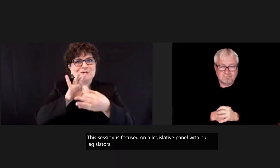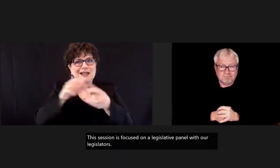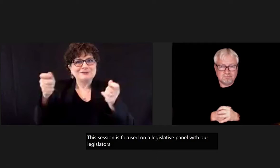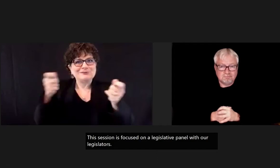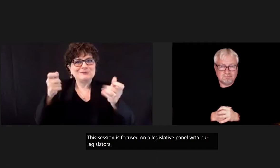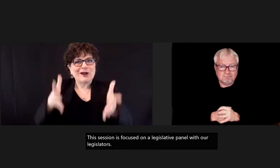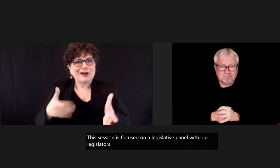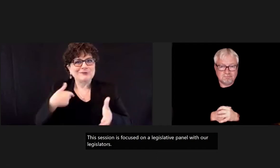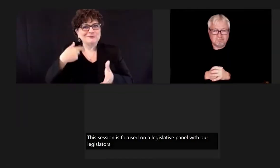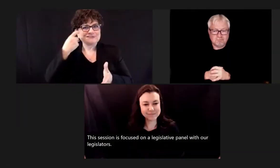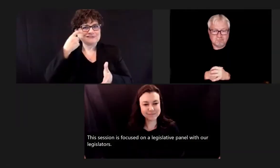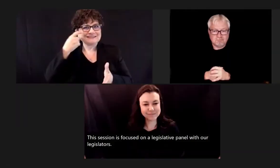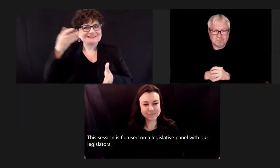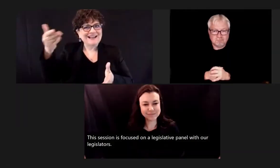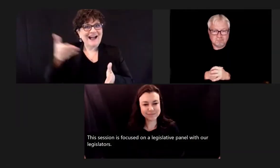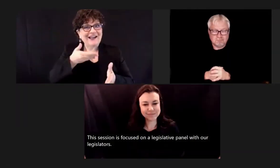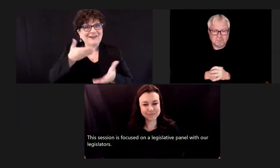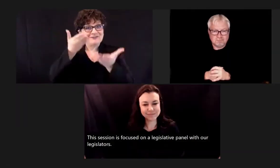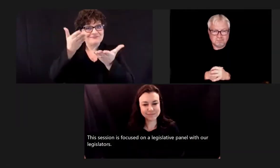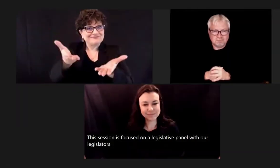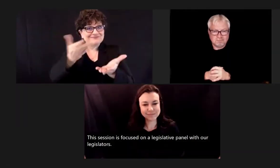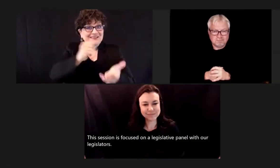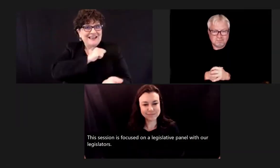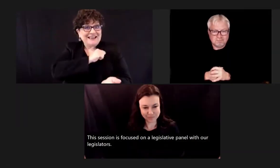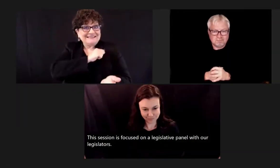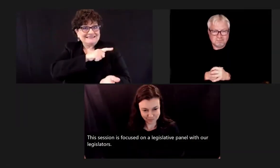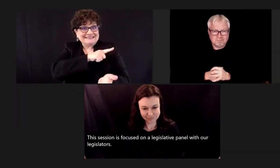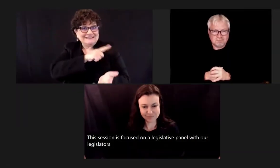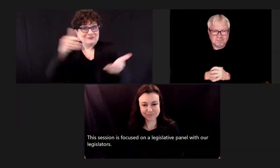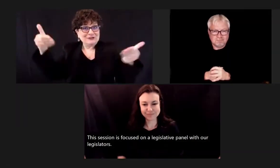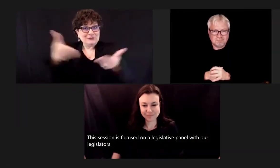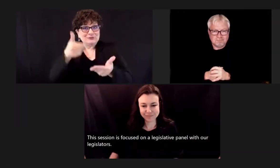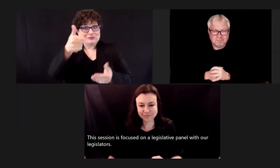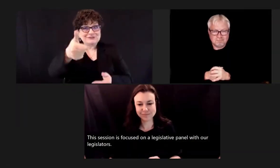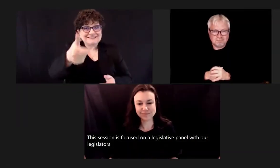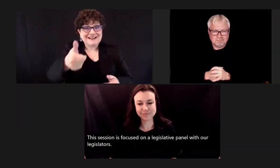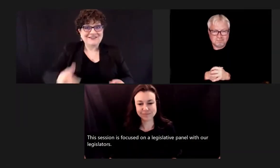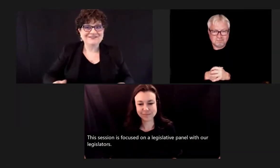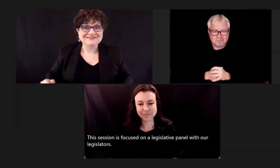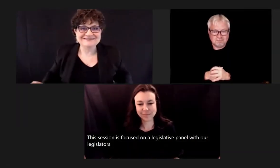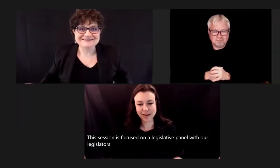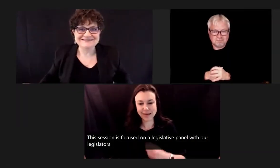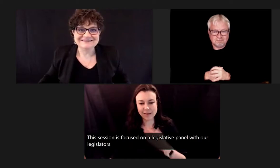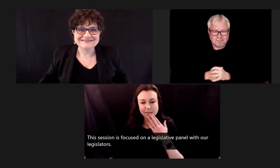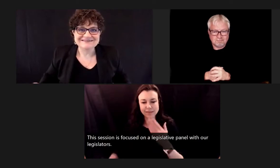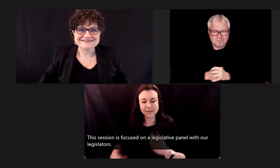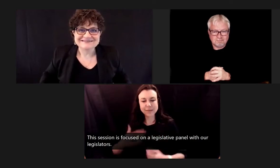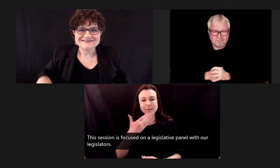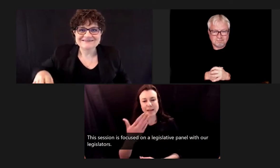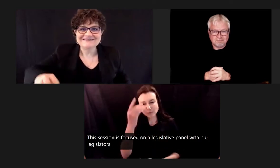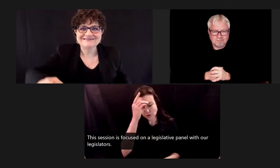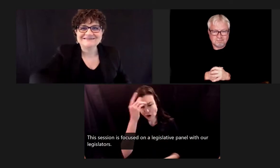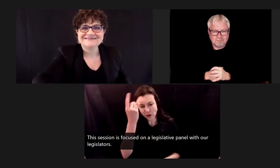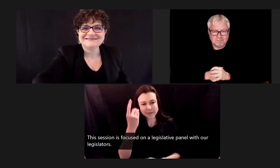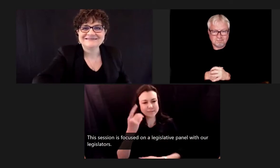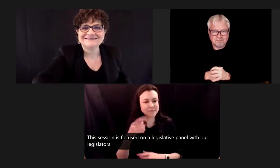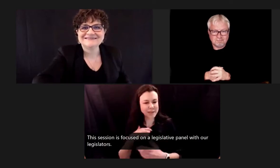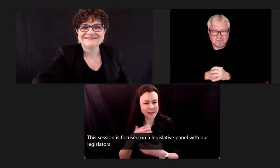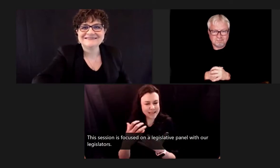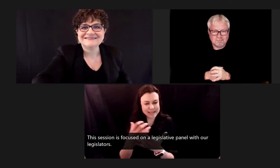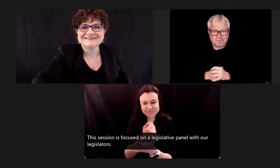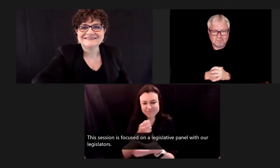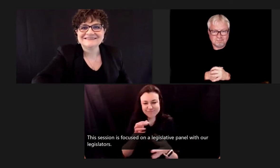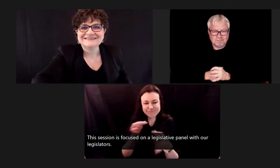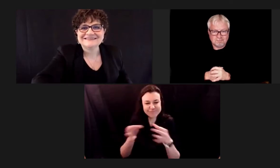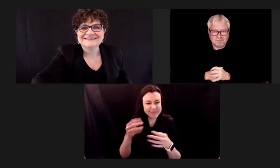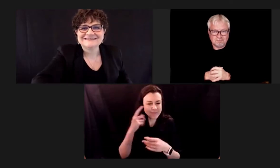today, who is our new Government Relations Director. He's recently joined our team. This is Alicia Lane-Outlaw. Would you like to